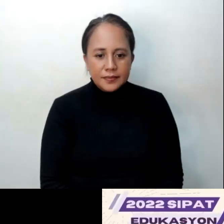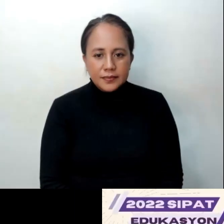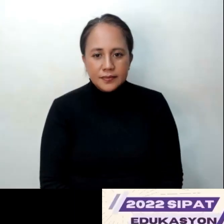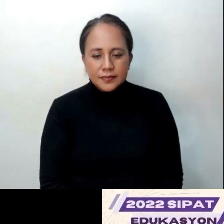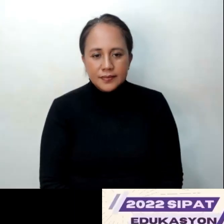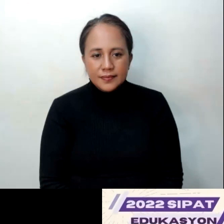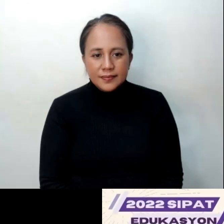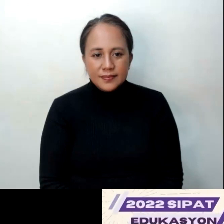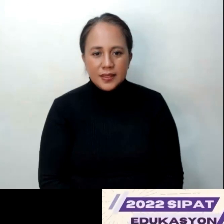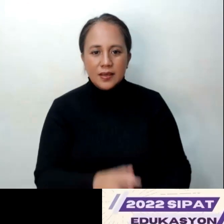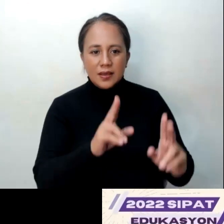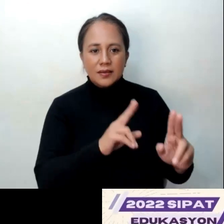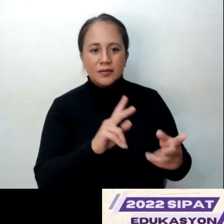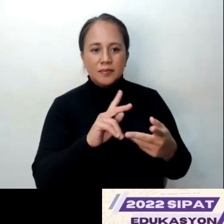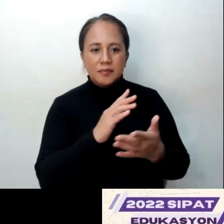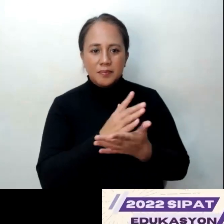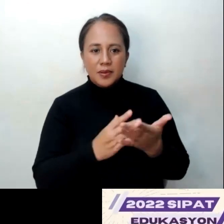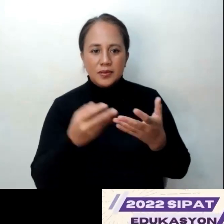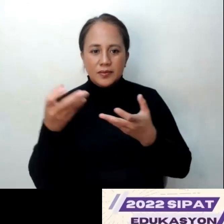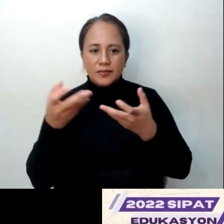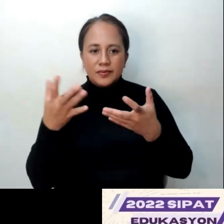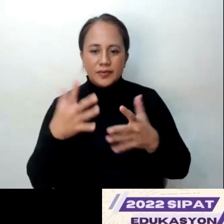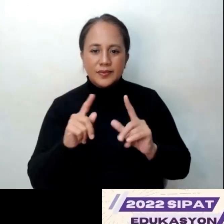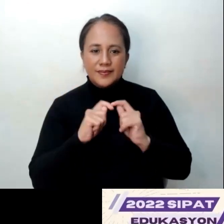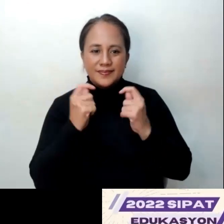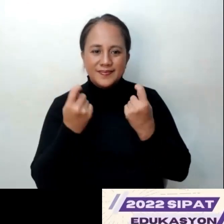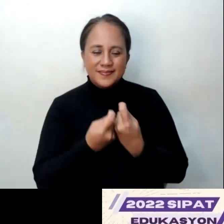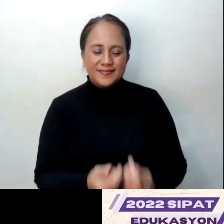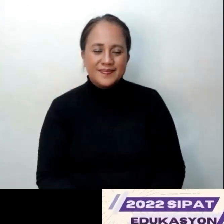I'm very honored to have been part of your facilitator team.